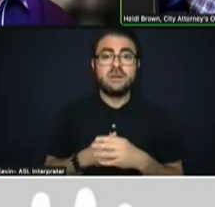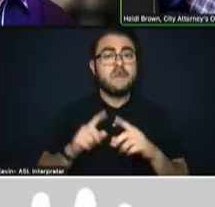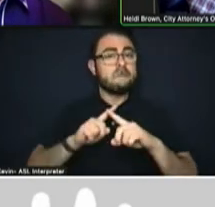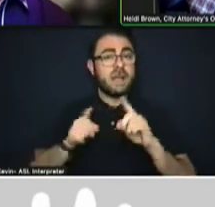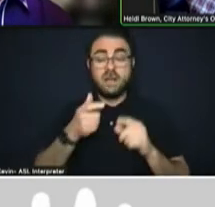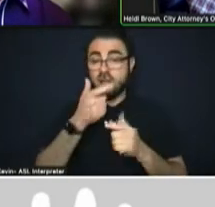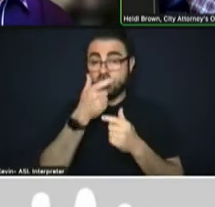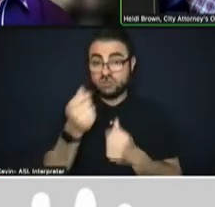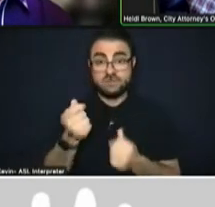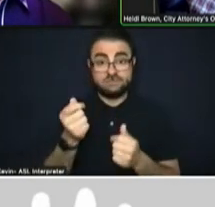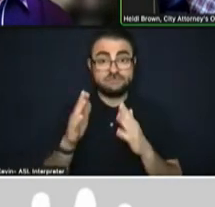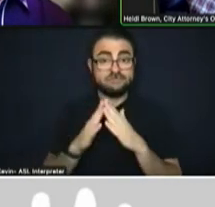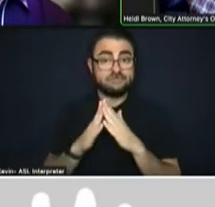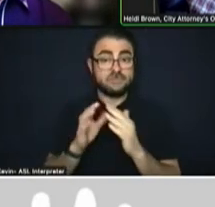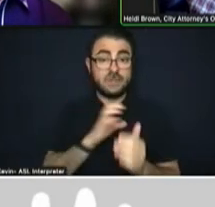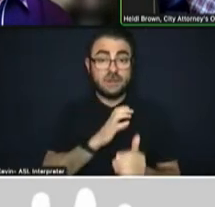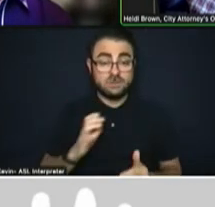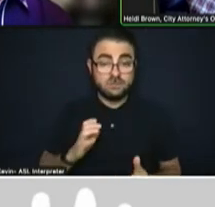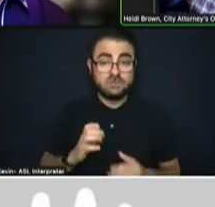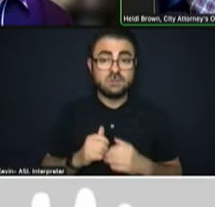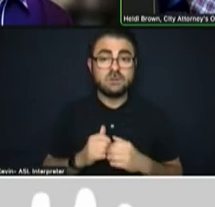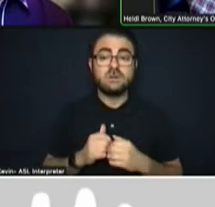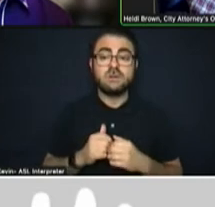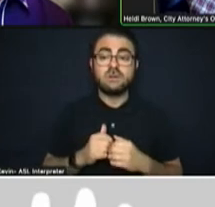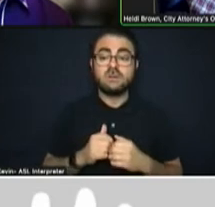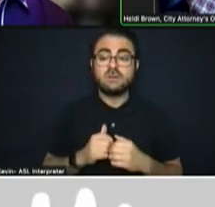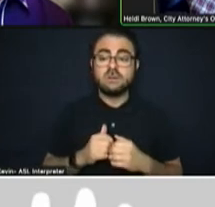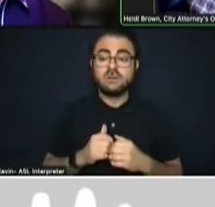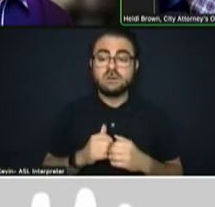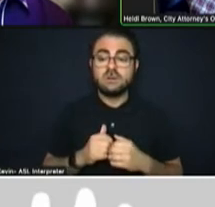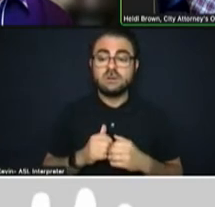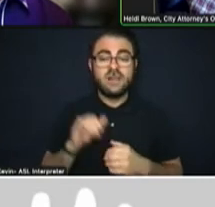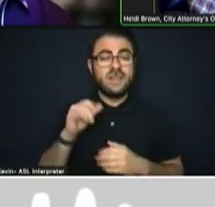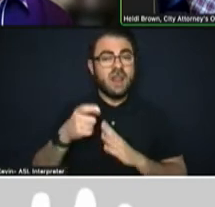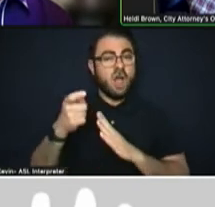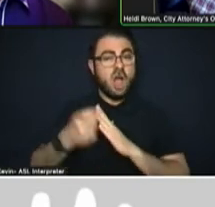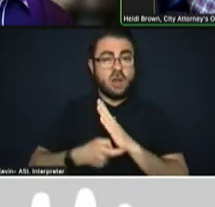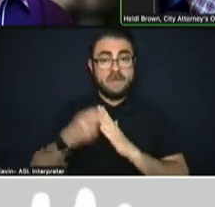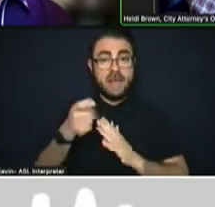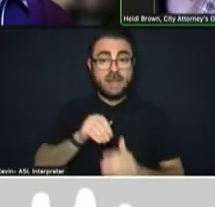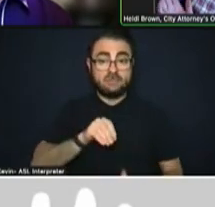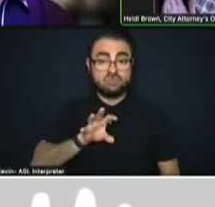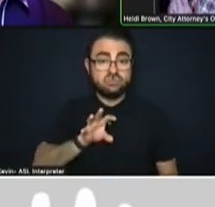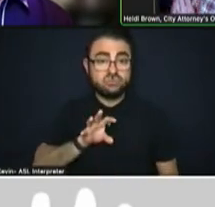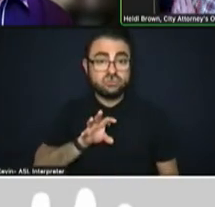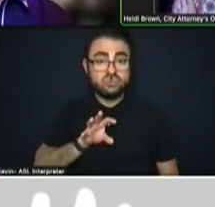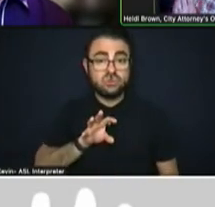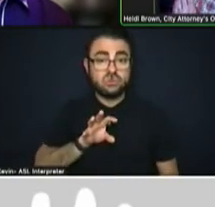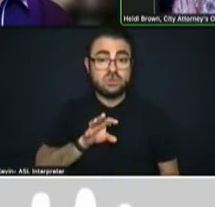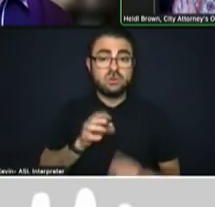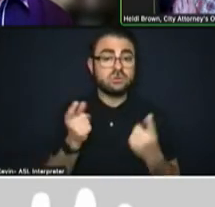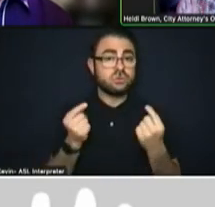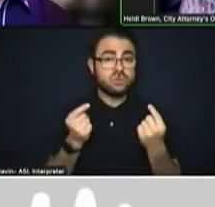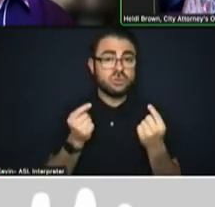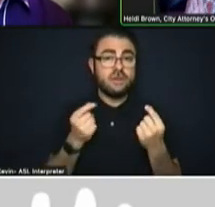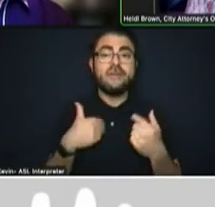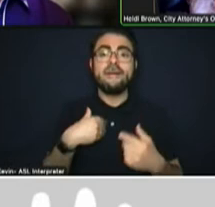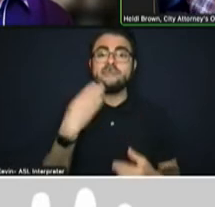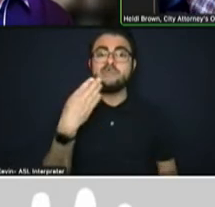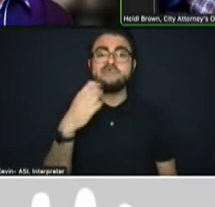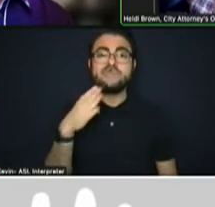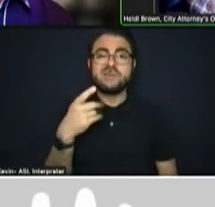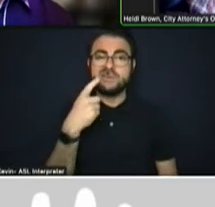that the way that the Axon automatic activation works is it sends out a Bluetooth signal when the